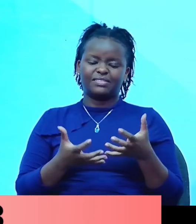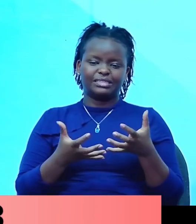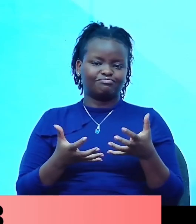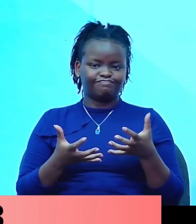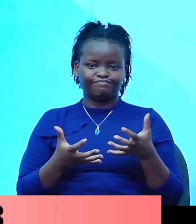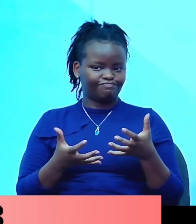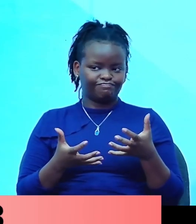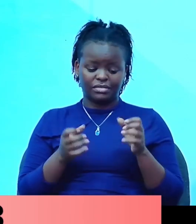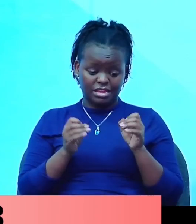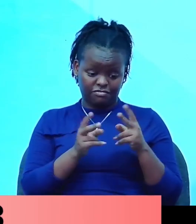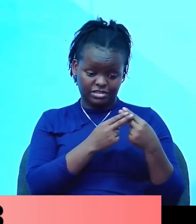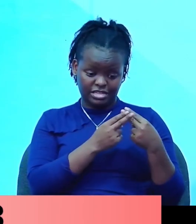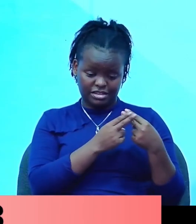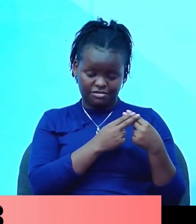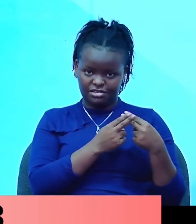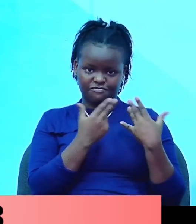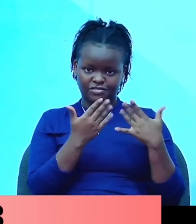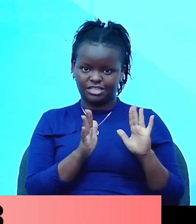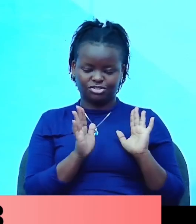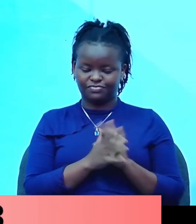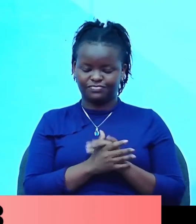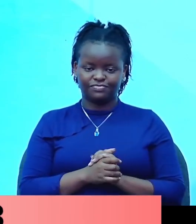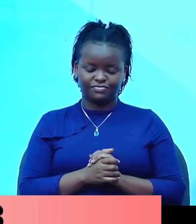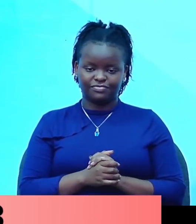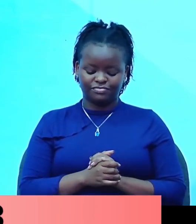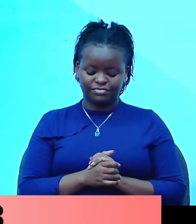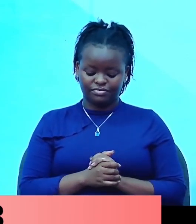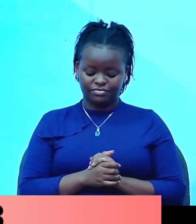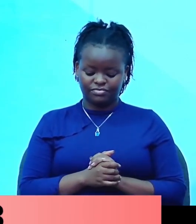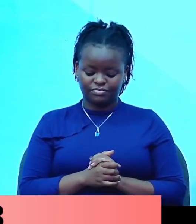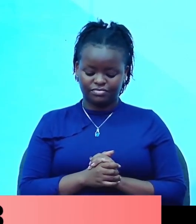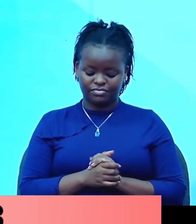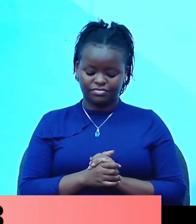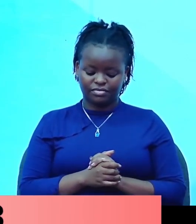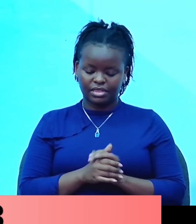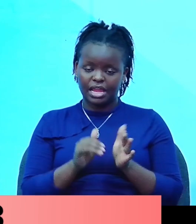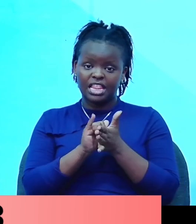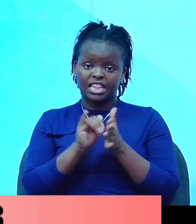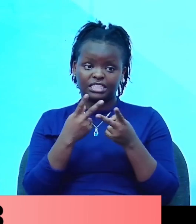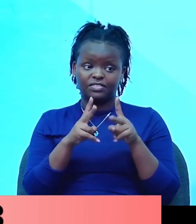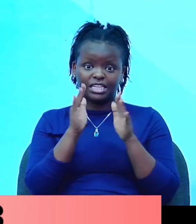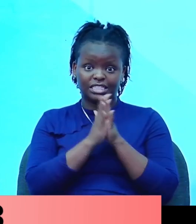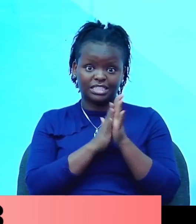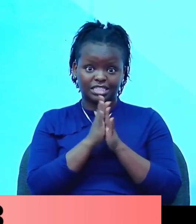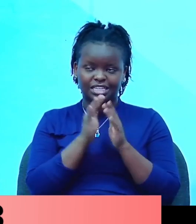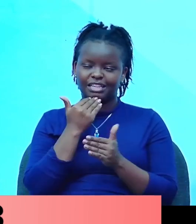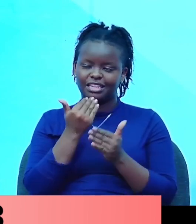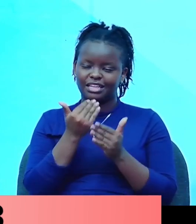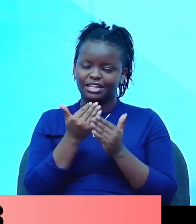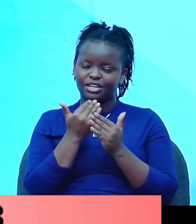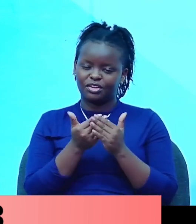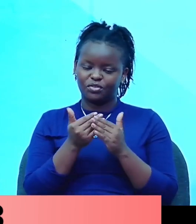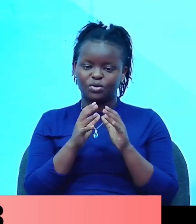putting whatever little amount of money aside over a period of time. That's very interesting. Thank you so much for expounding that.